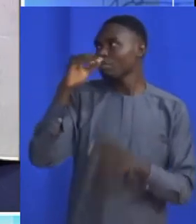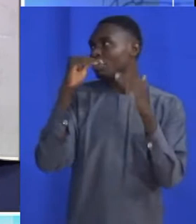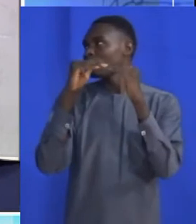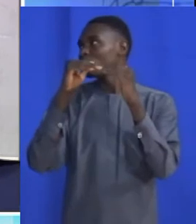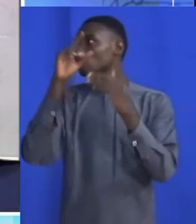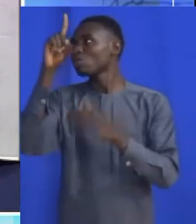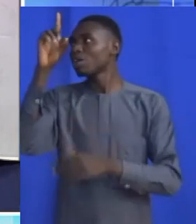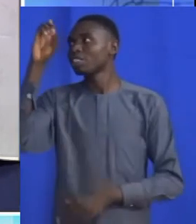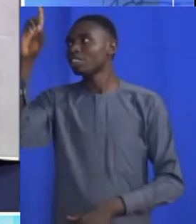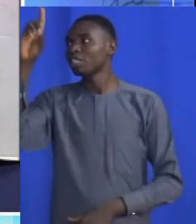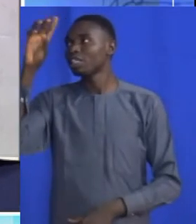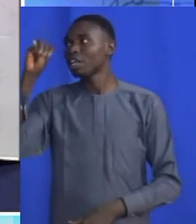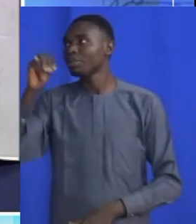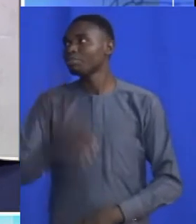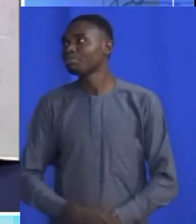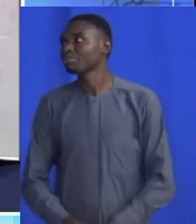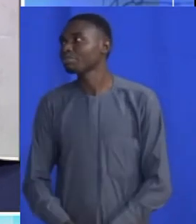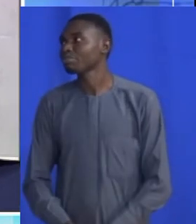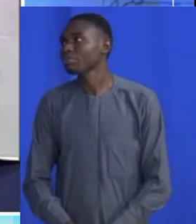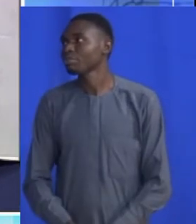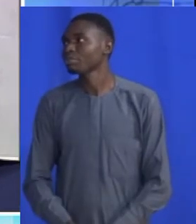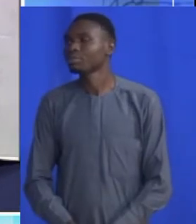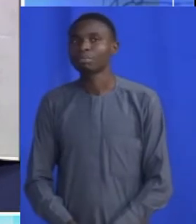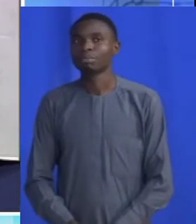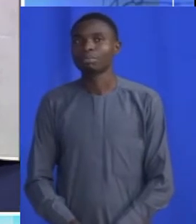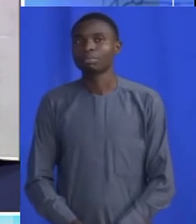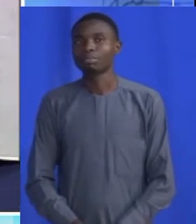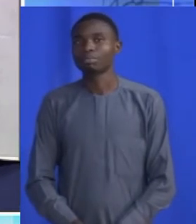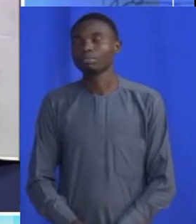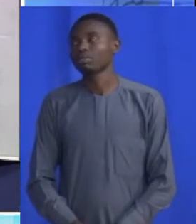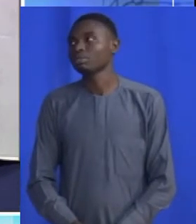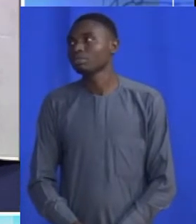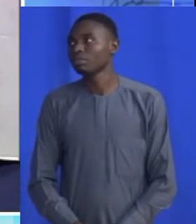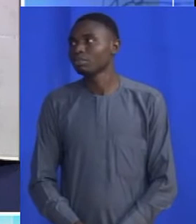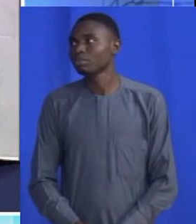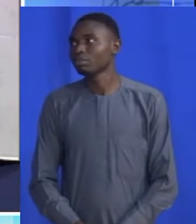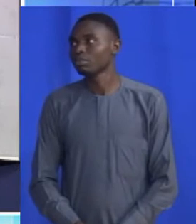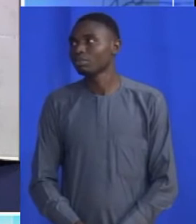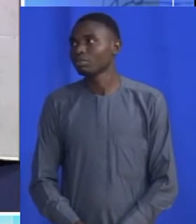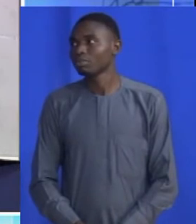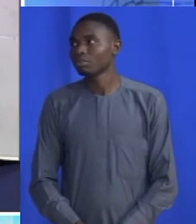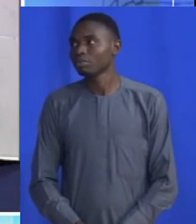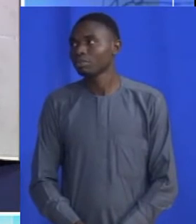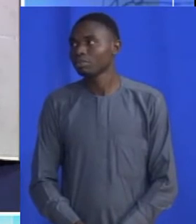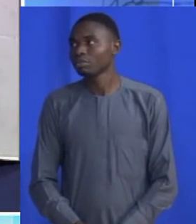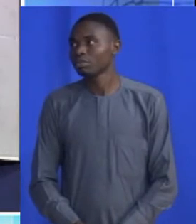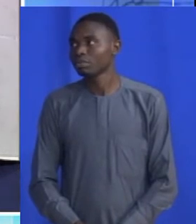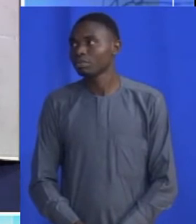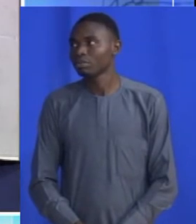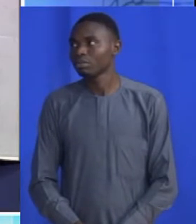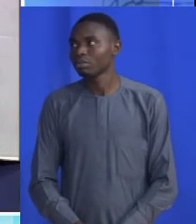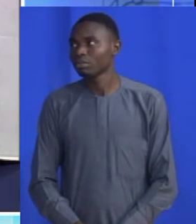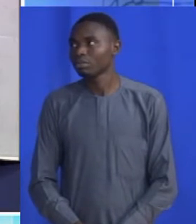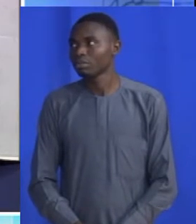restricting the movement of the citizens to save life and property. Another area that makes rule of law very difficult